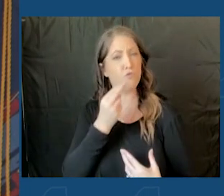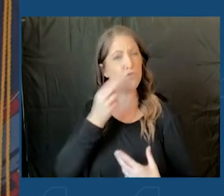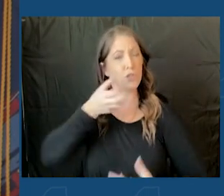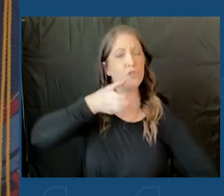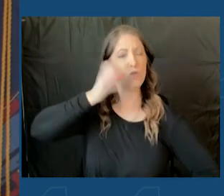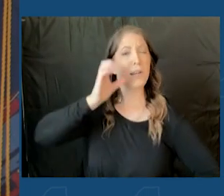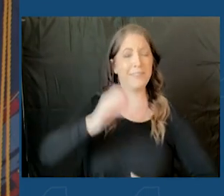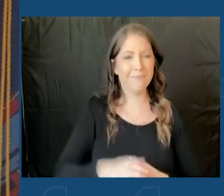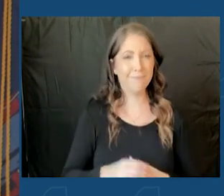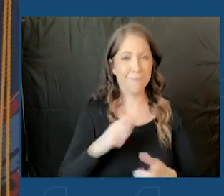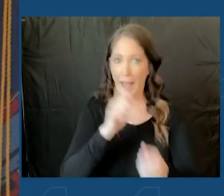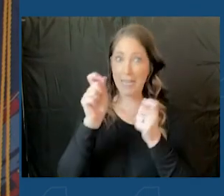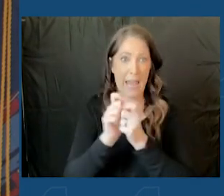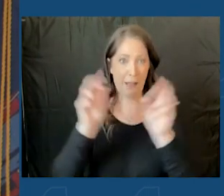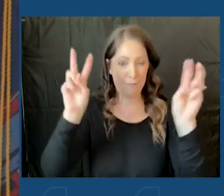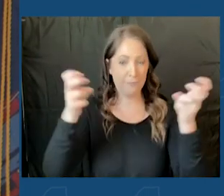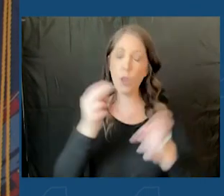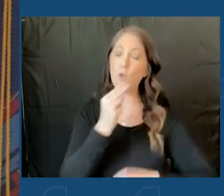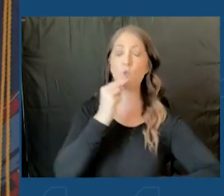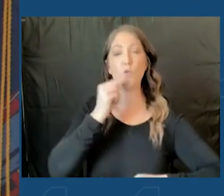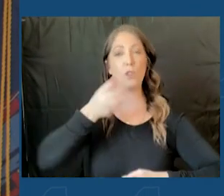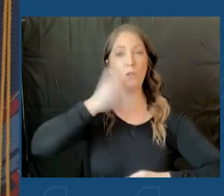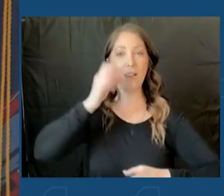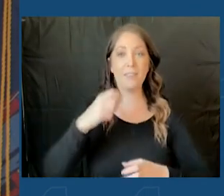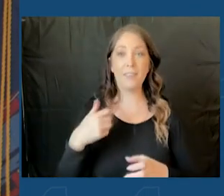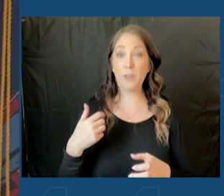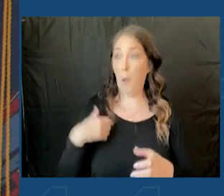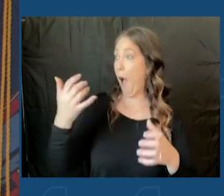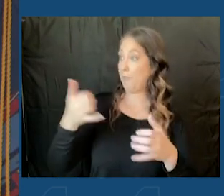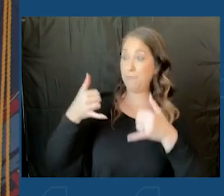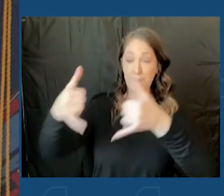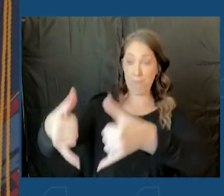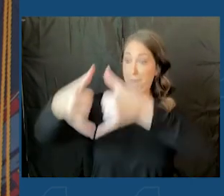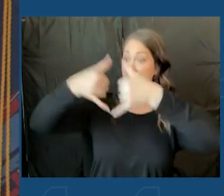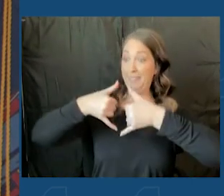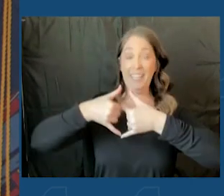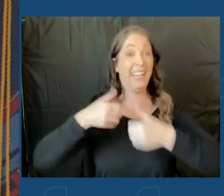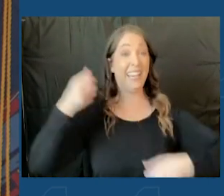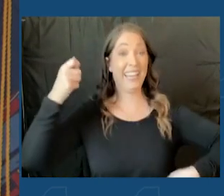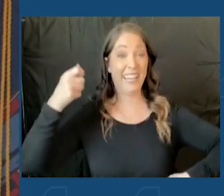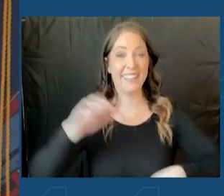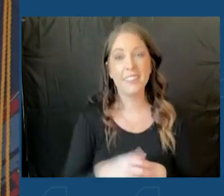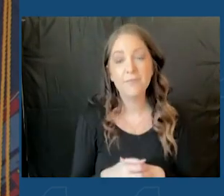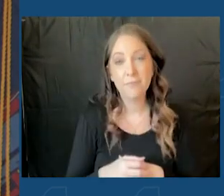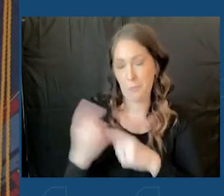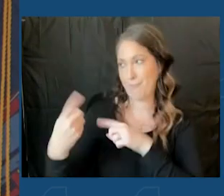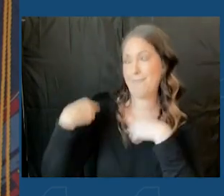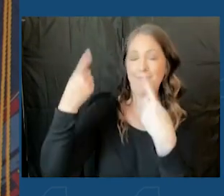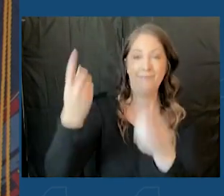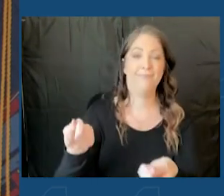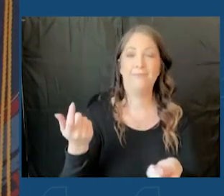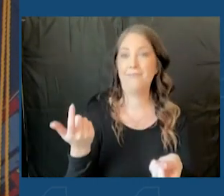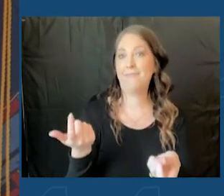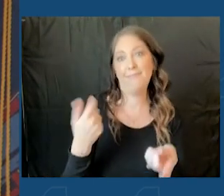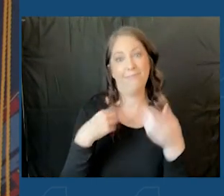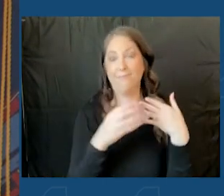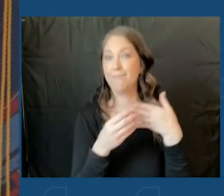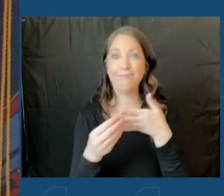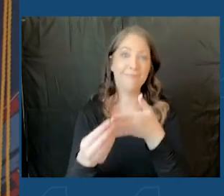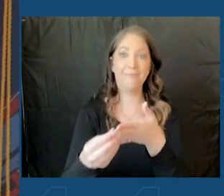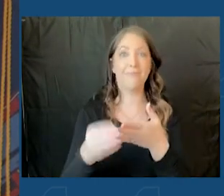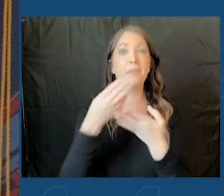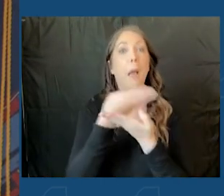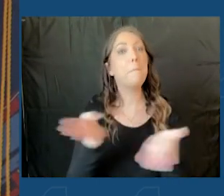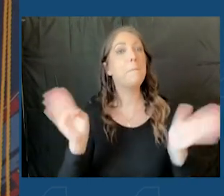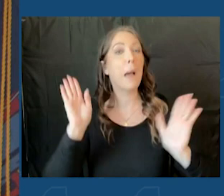And I won the award for just getting up and talking about making. So ever since then, you know, it's been a path toward public